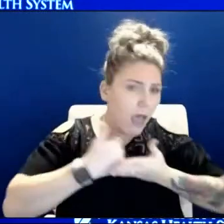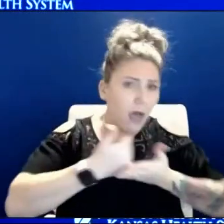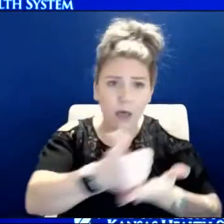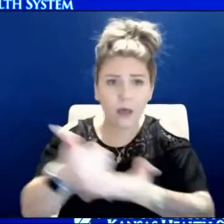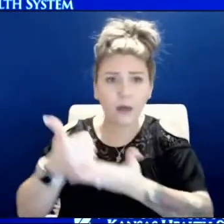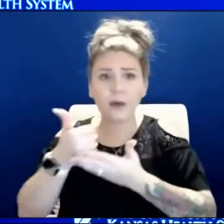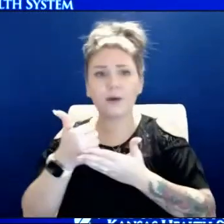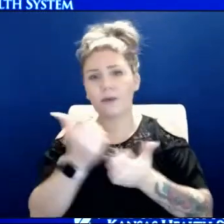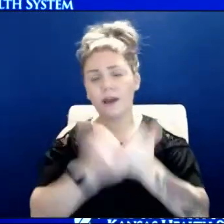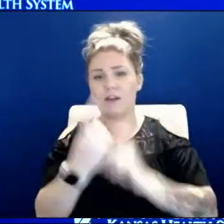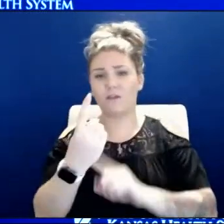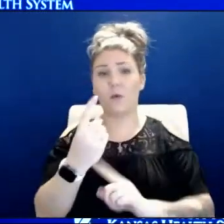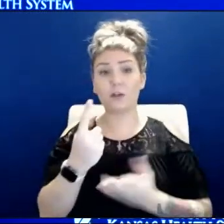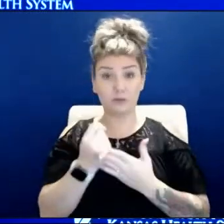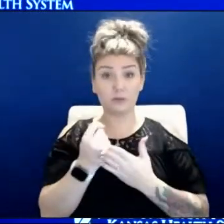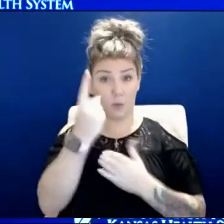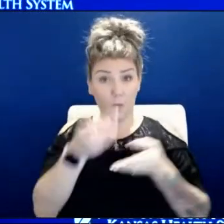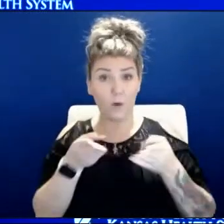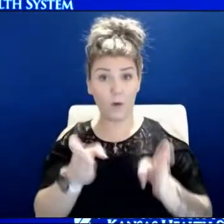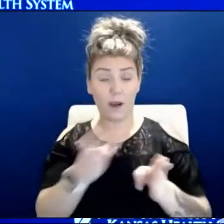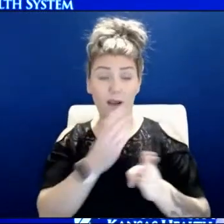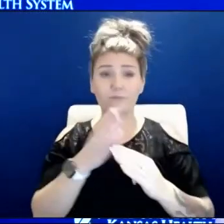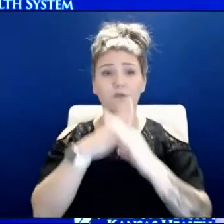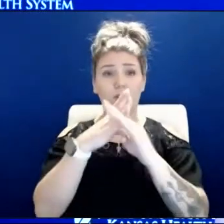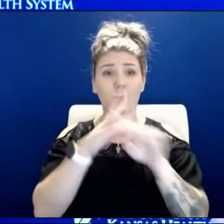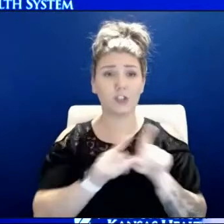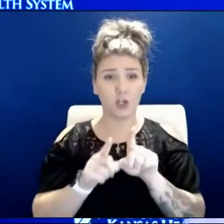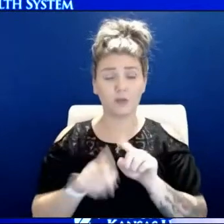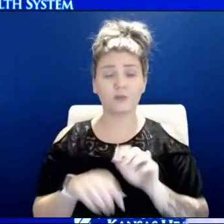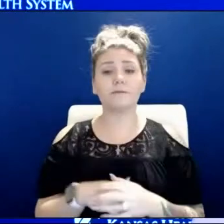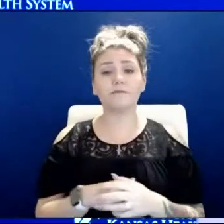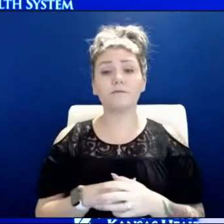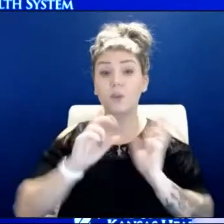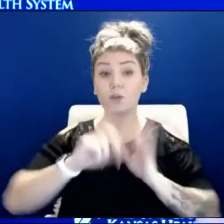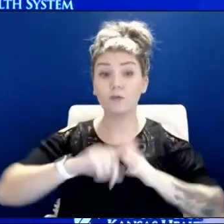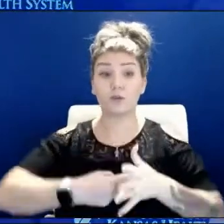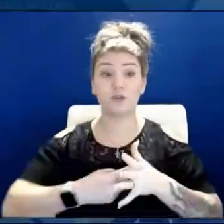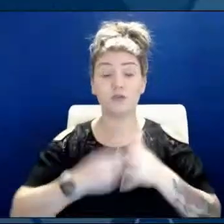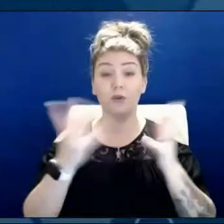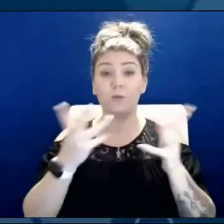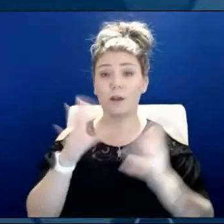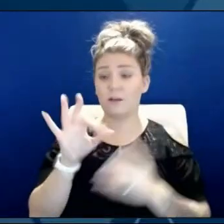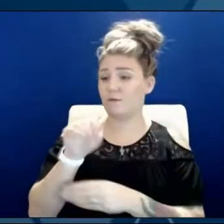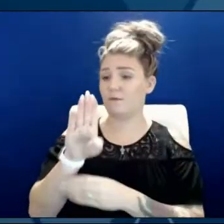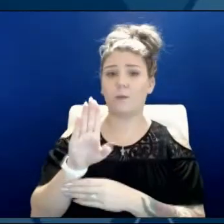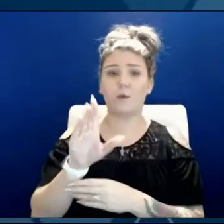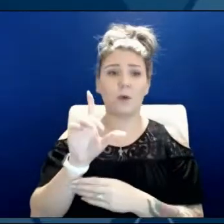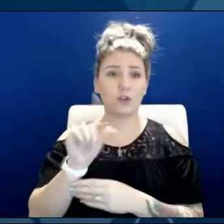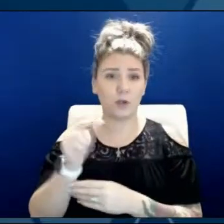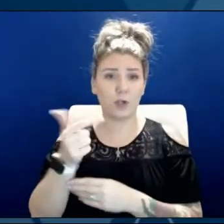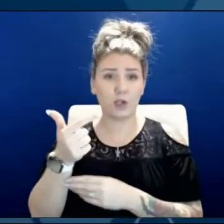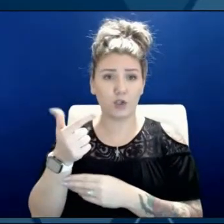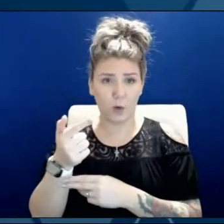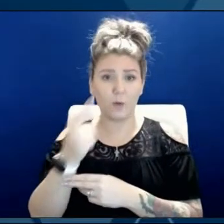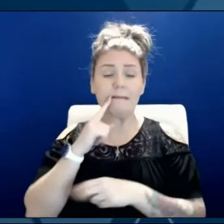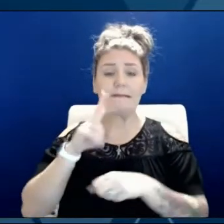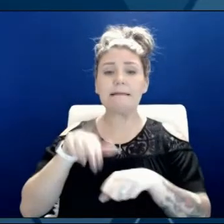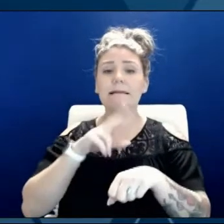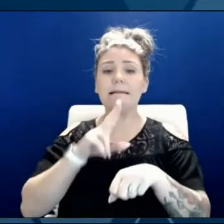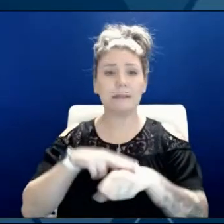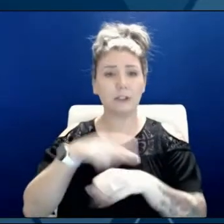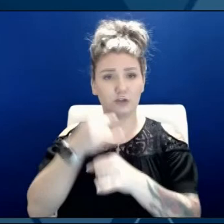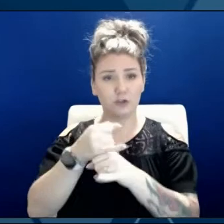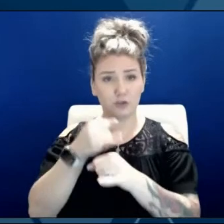is one way as well as prevention. So to start out, in February 2021, the National Institutes of Health declared that